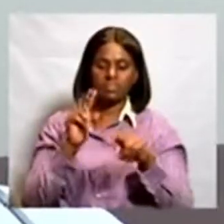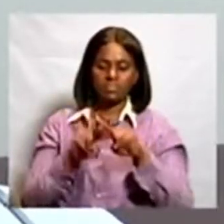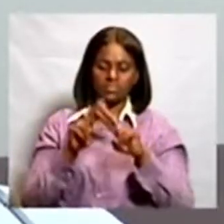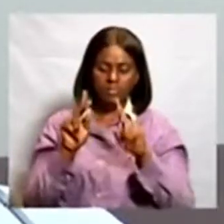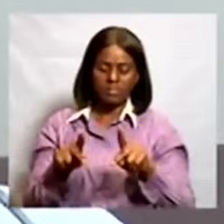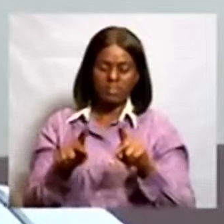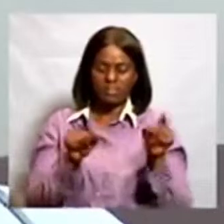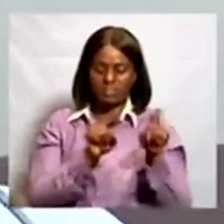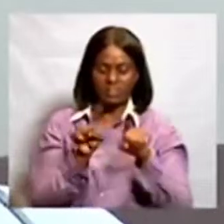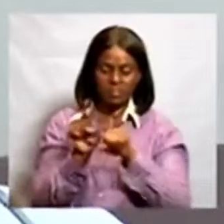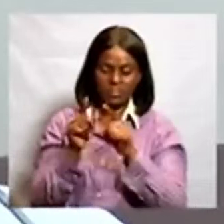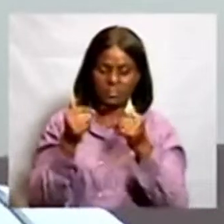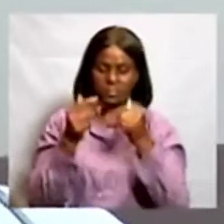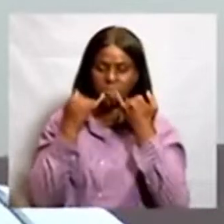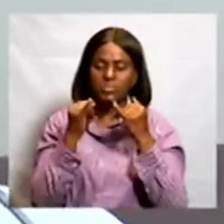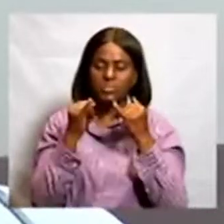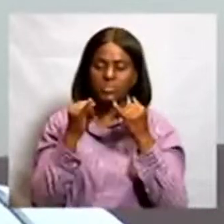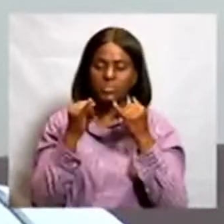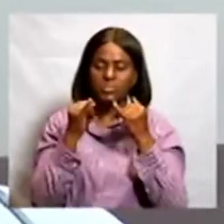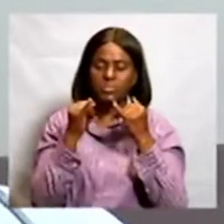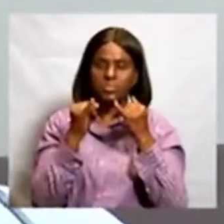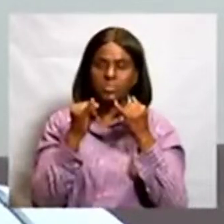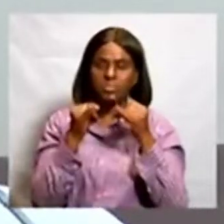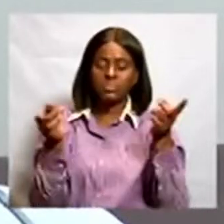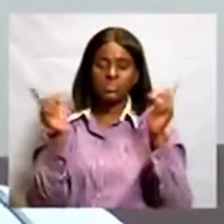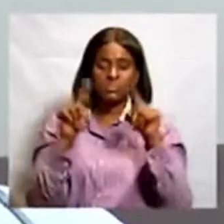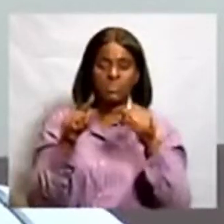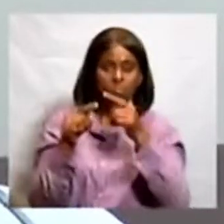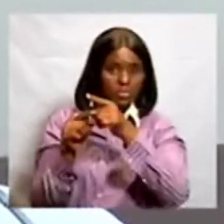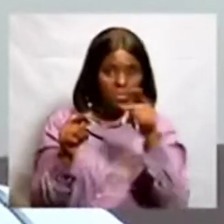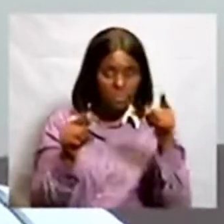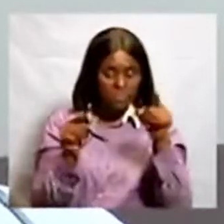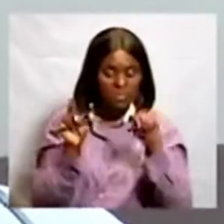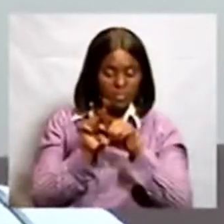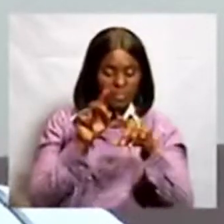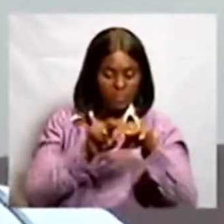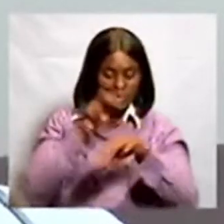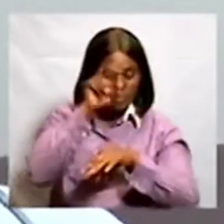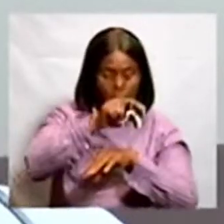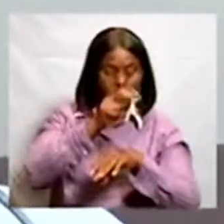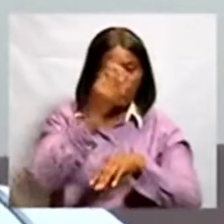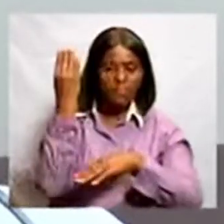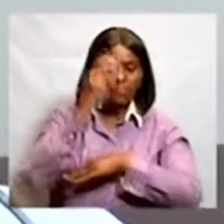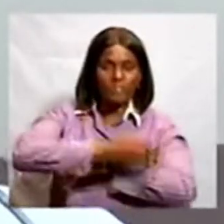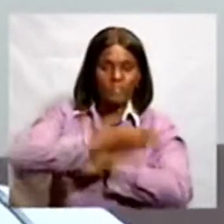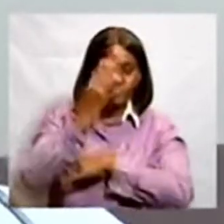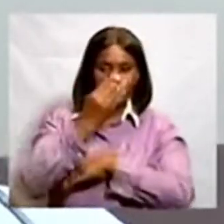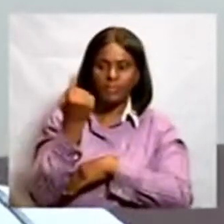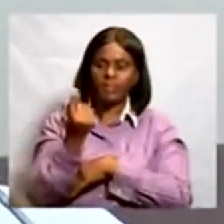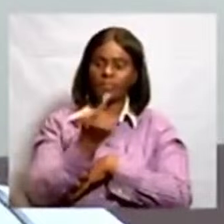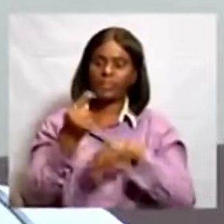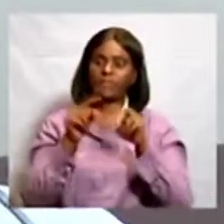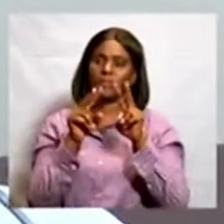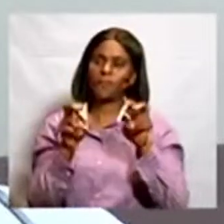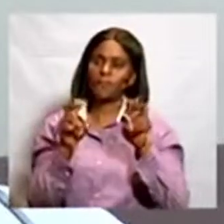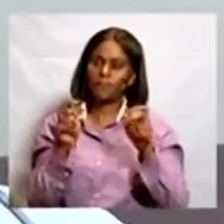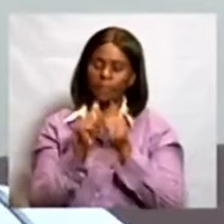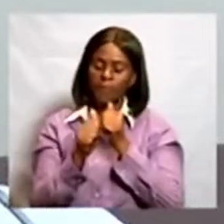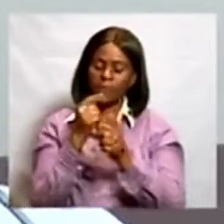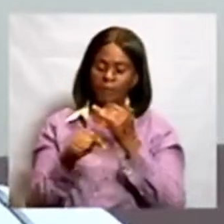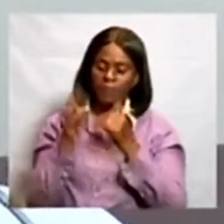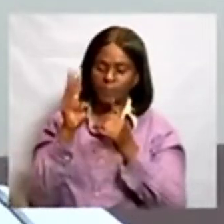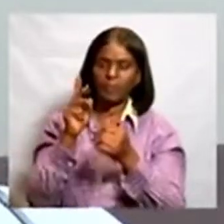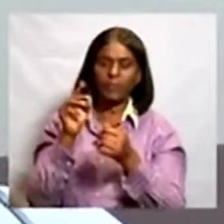Chair, also to mention that when you cross the borders, the only verification that is going to